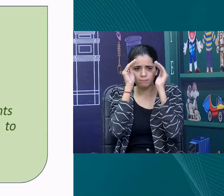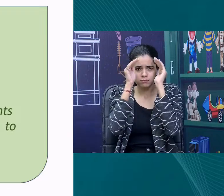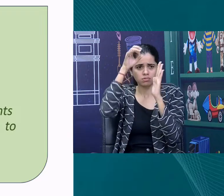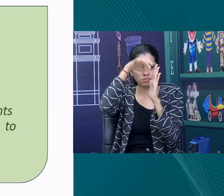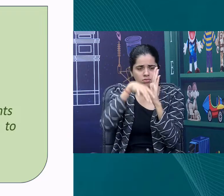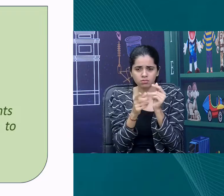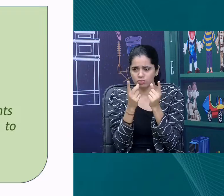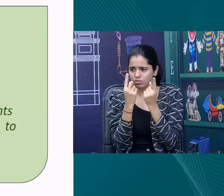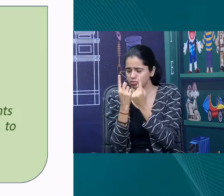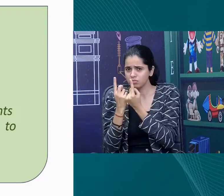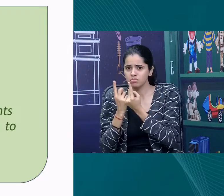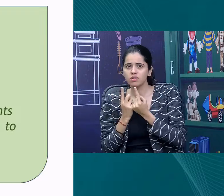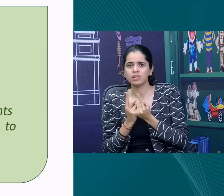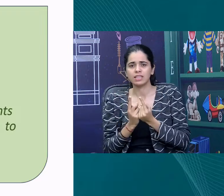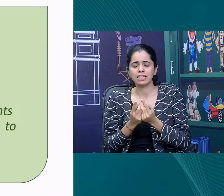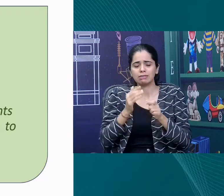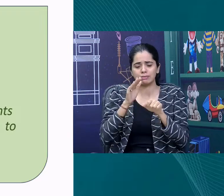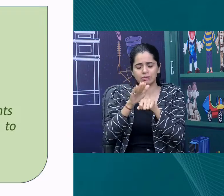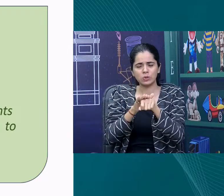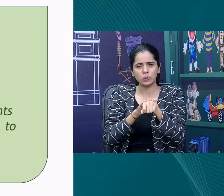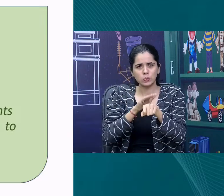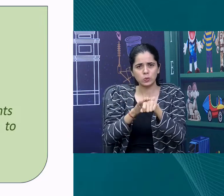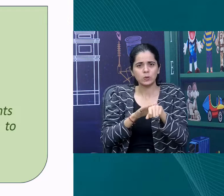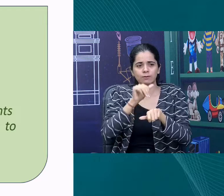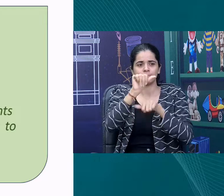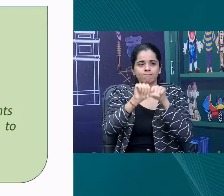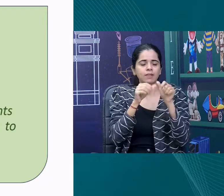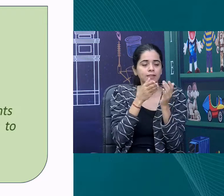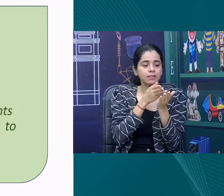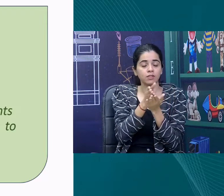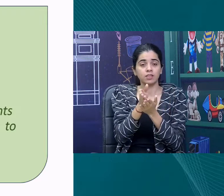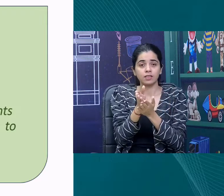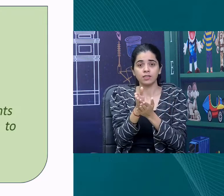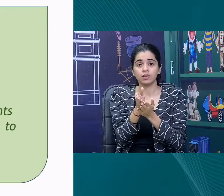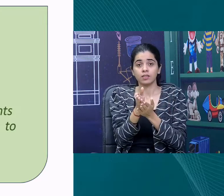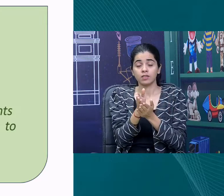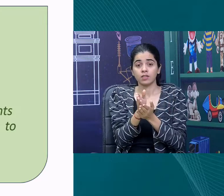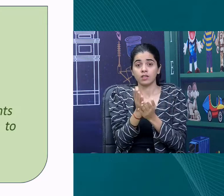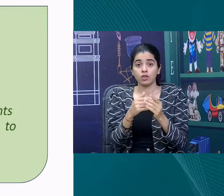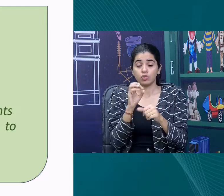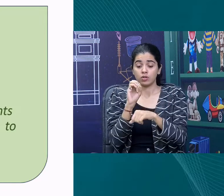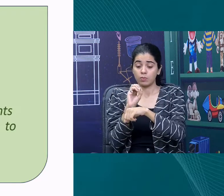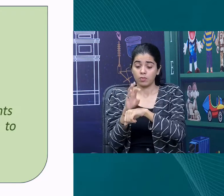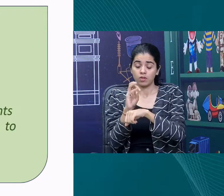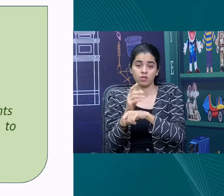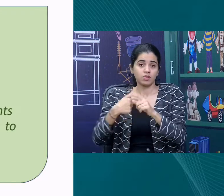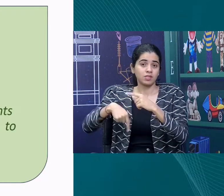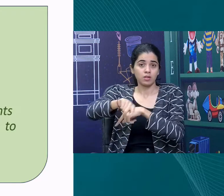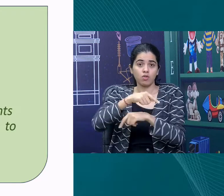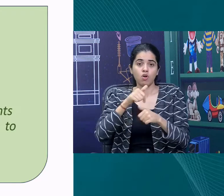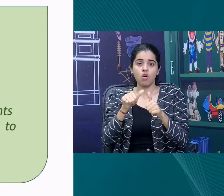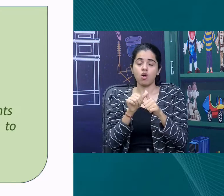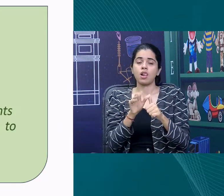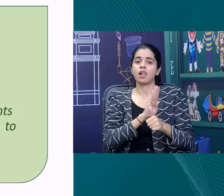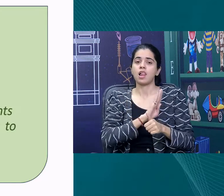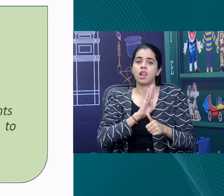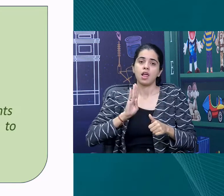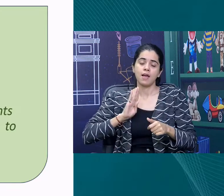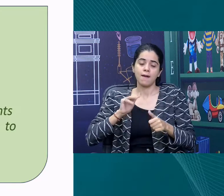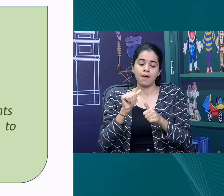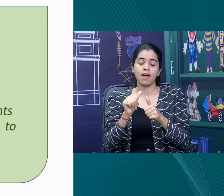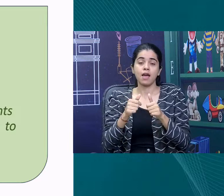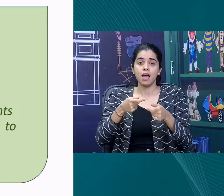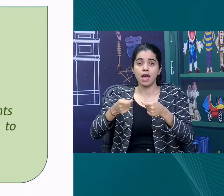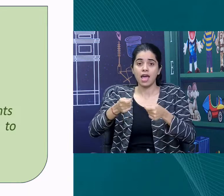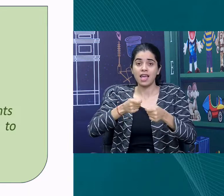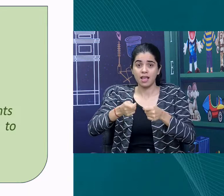teachers first have to say, let me go slow, but in a steady way. And I think consultants or school administration also should